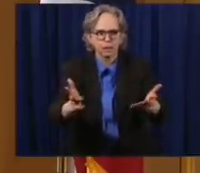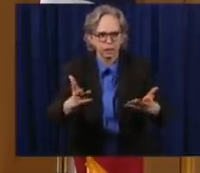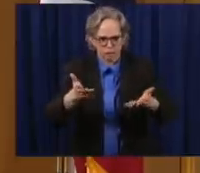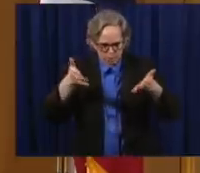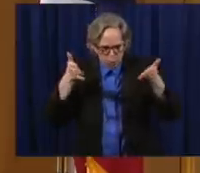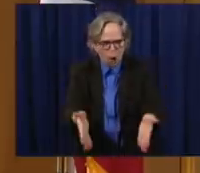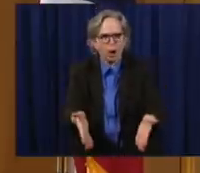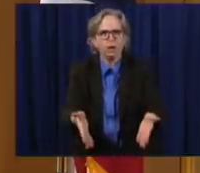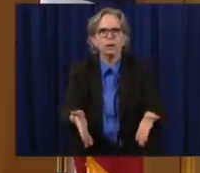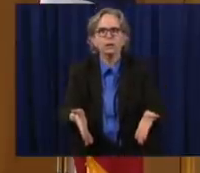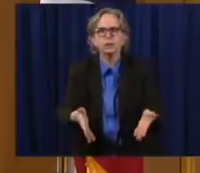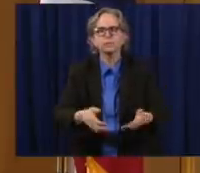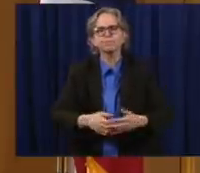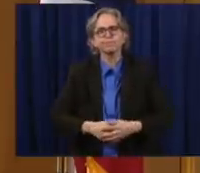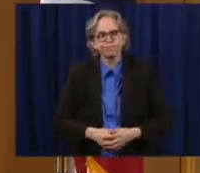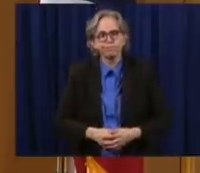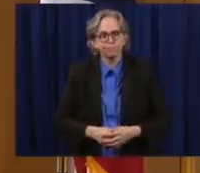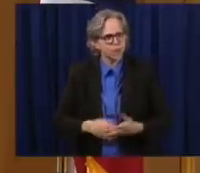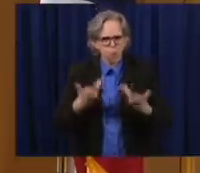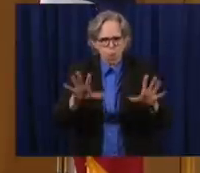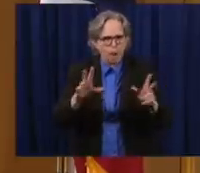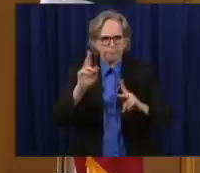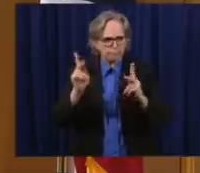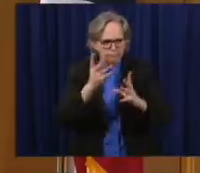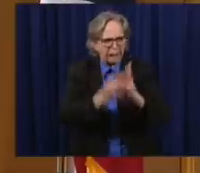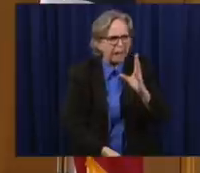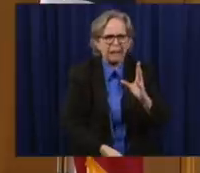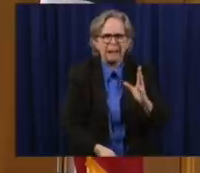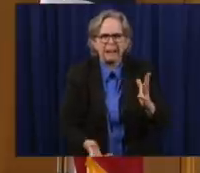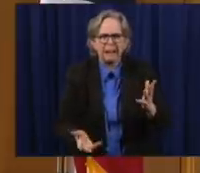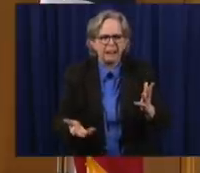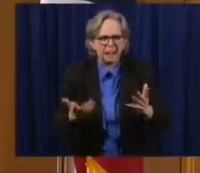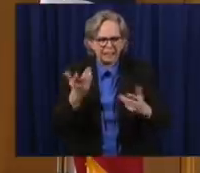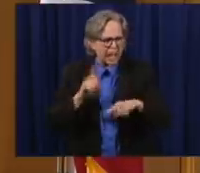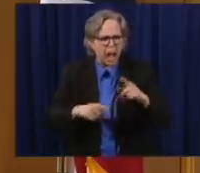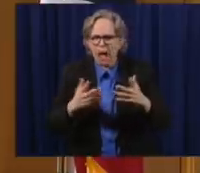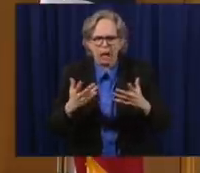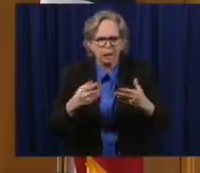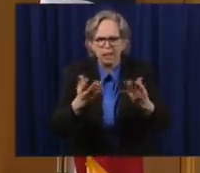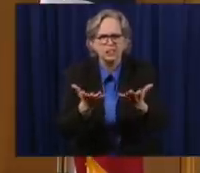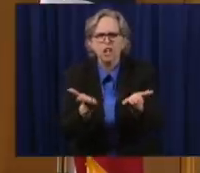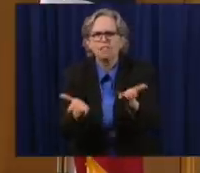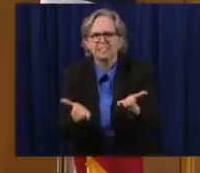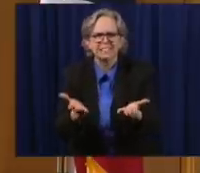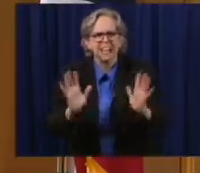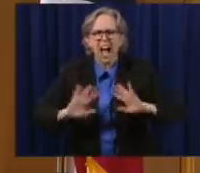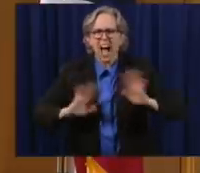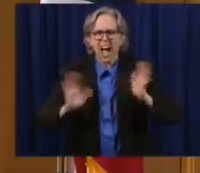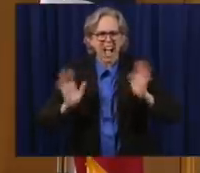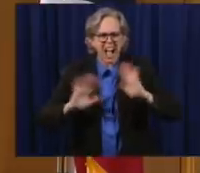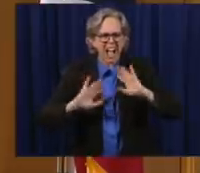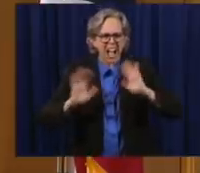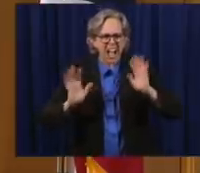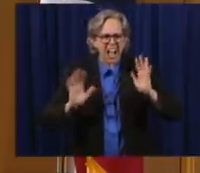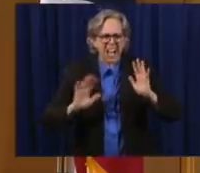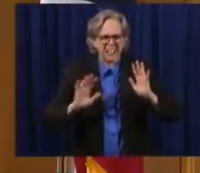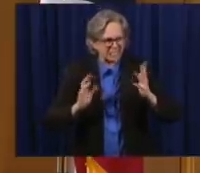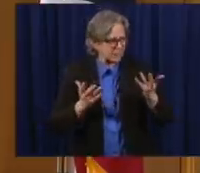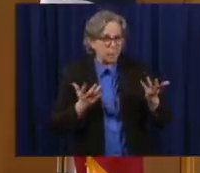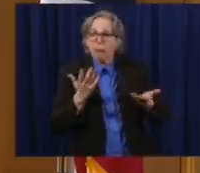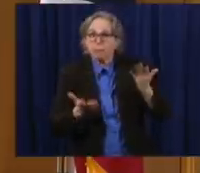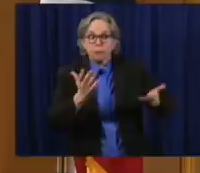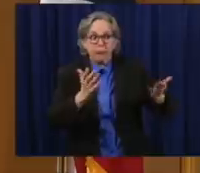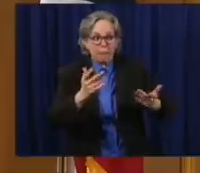totally ravaged. And so in regard to, if there's additional bill that comes out of